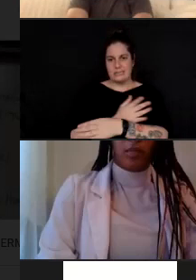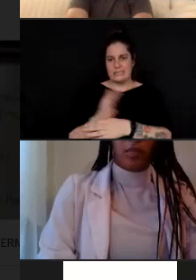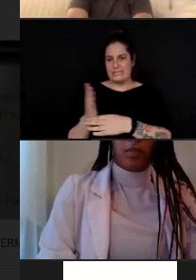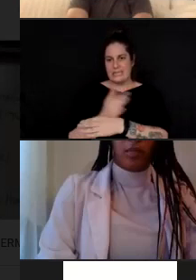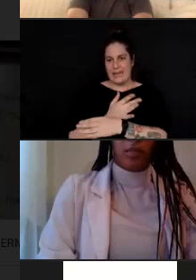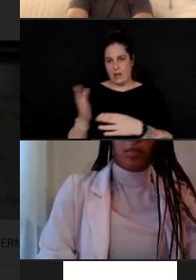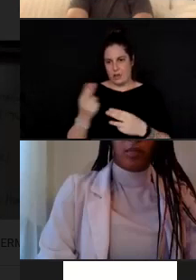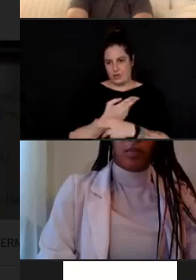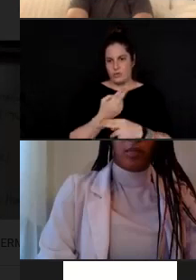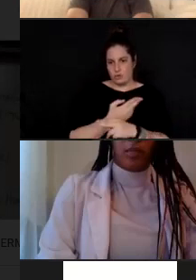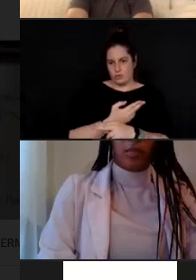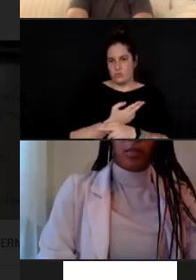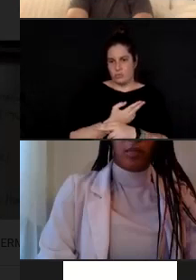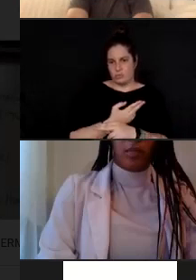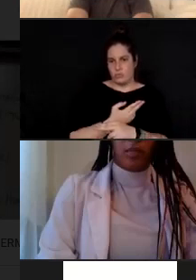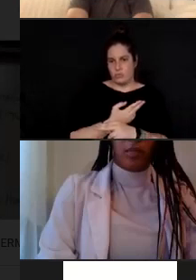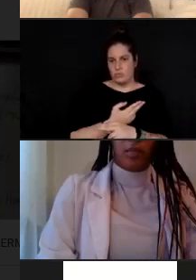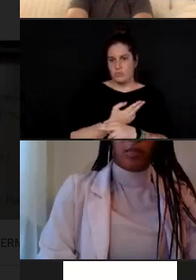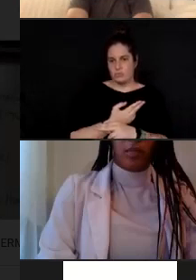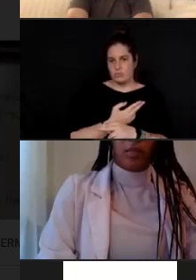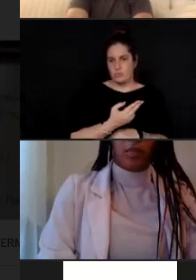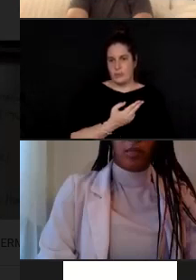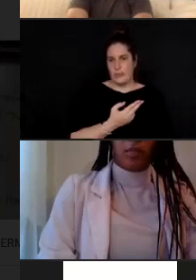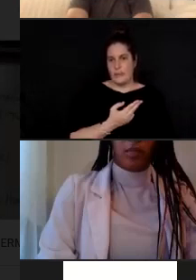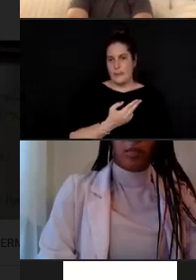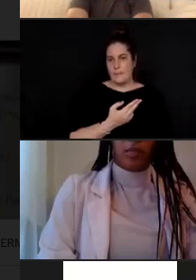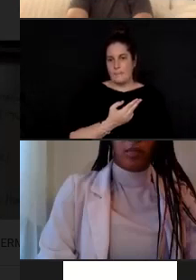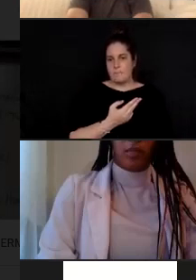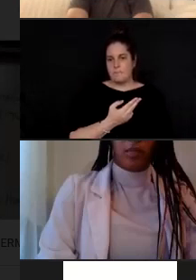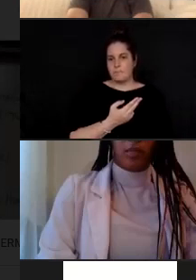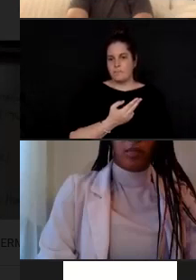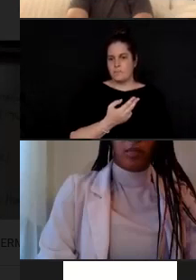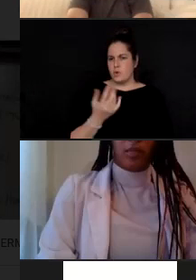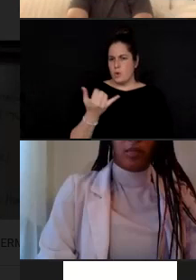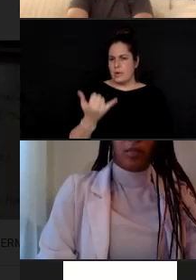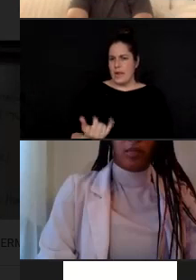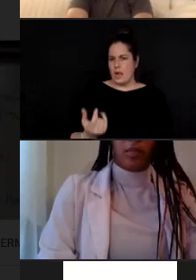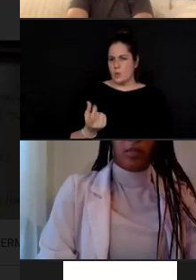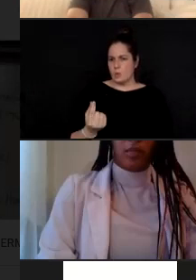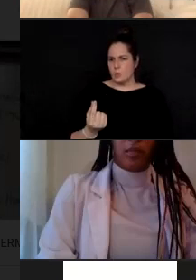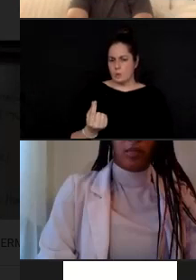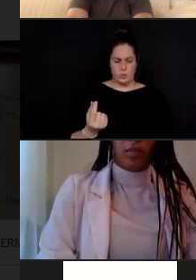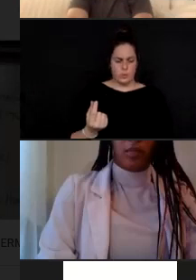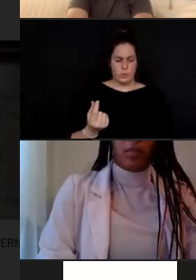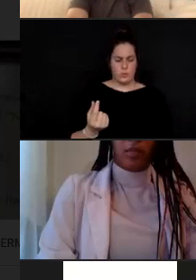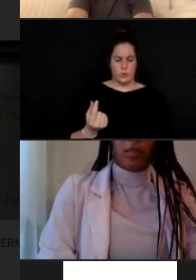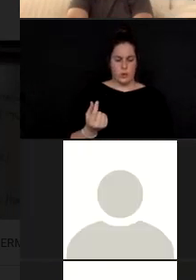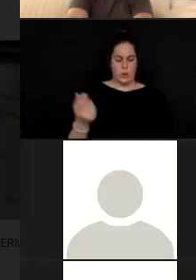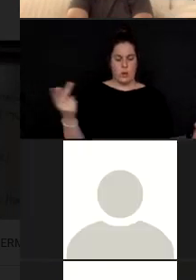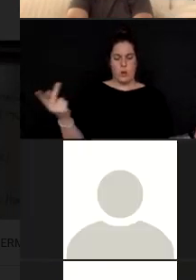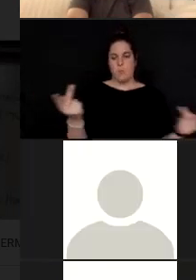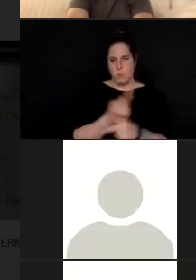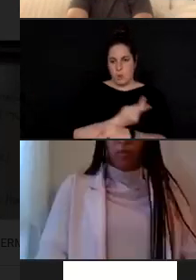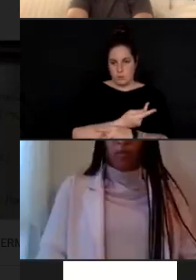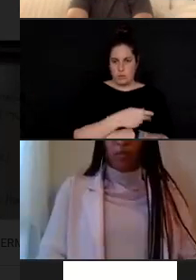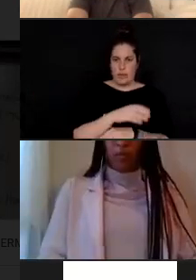So now all we have to do then is multiply that by our value for CP,